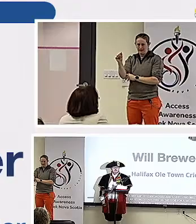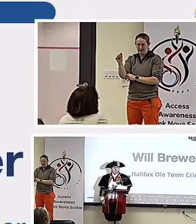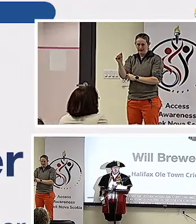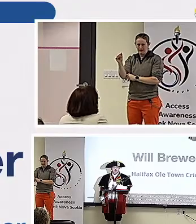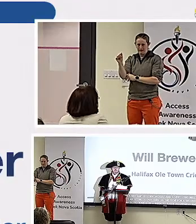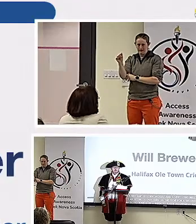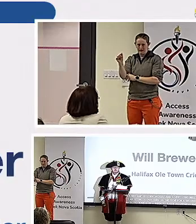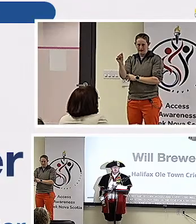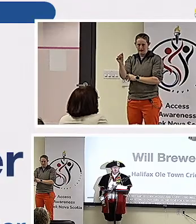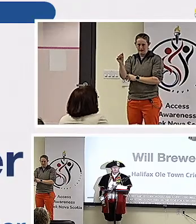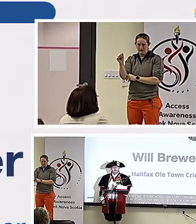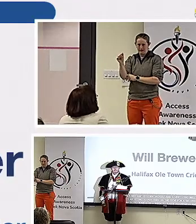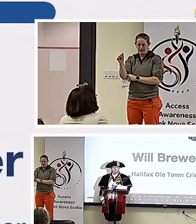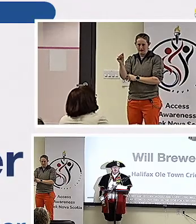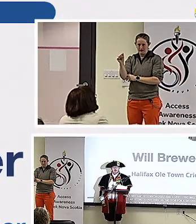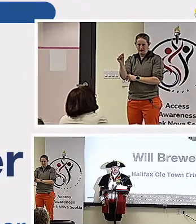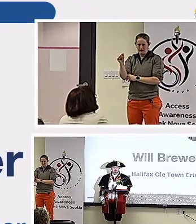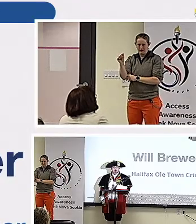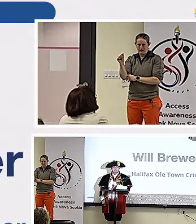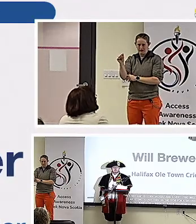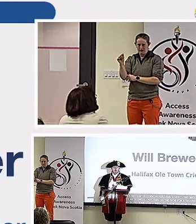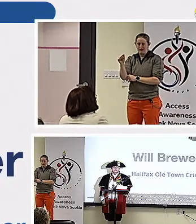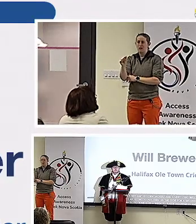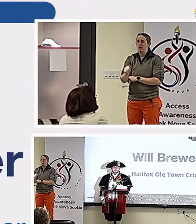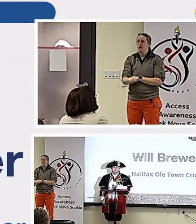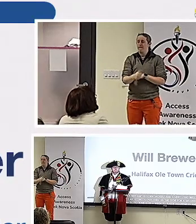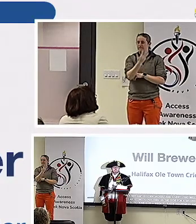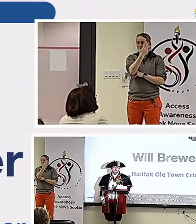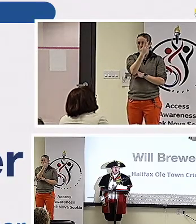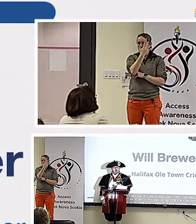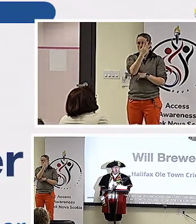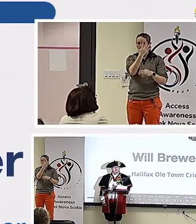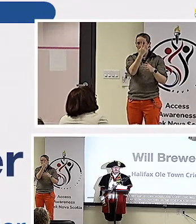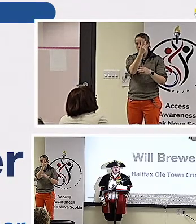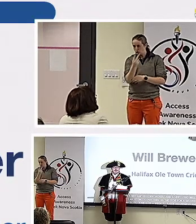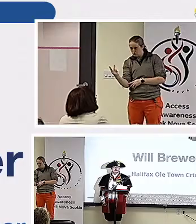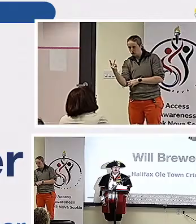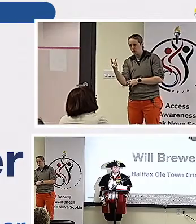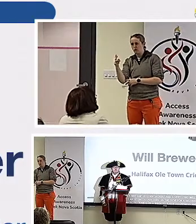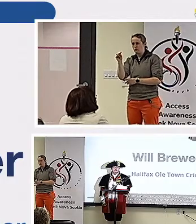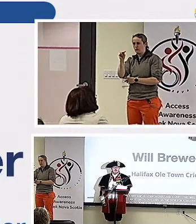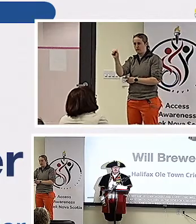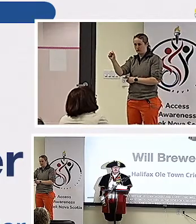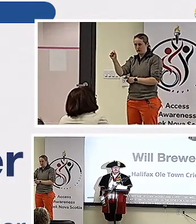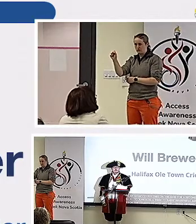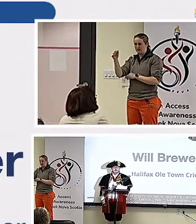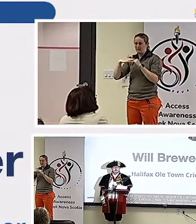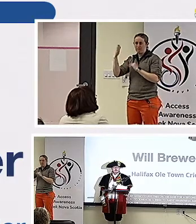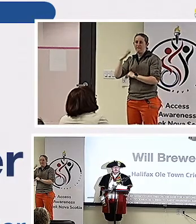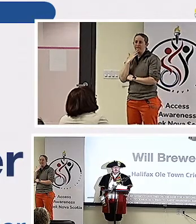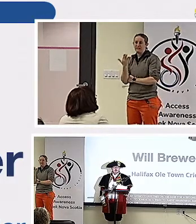Whereas almost 2 in 5 Nova Scotians over the age of 15